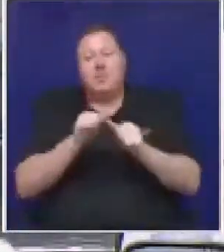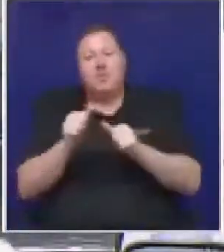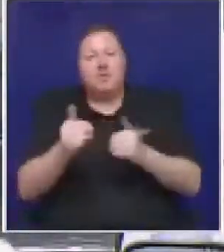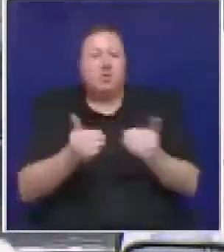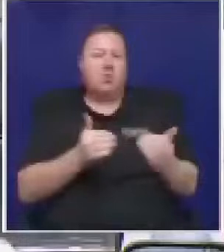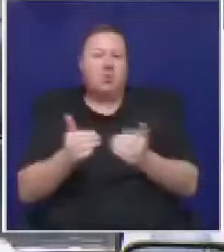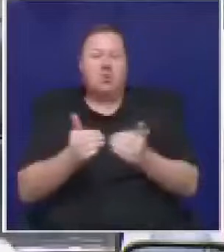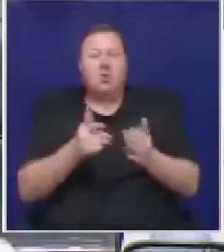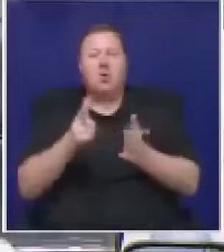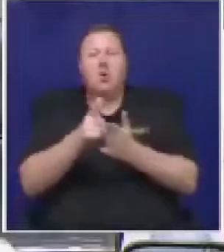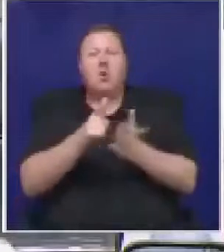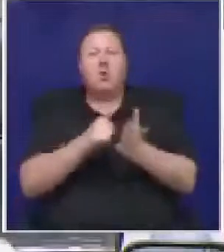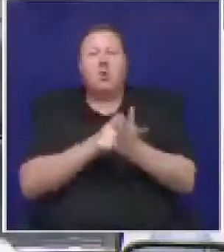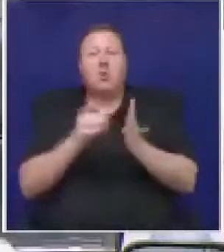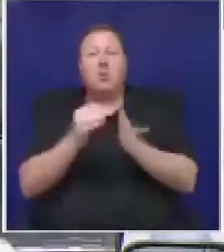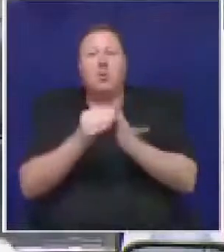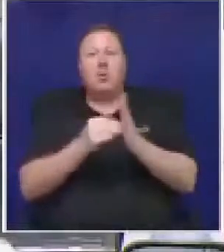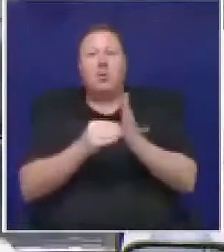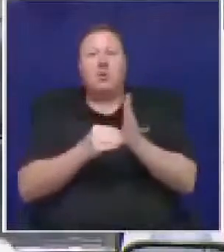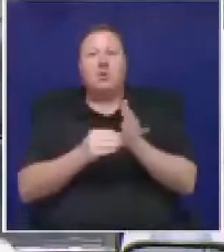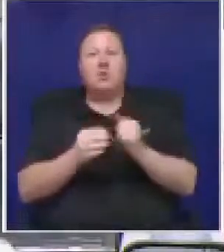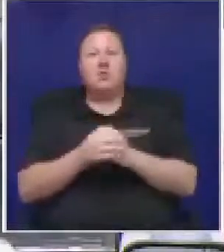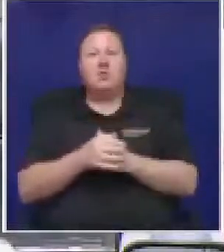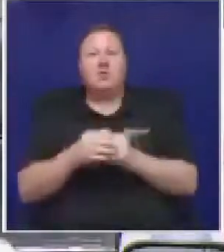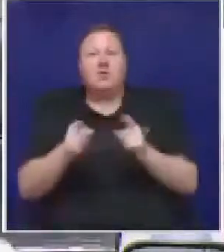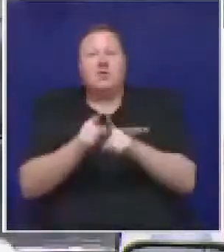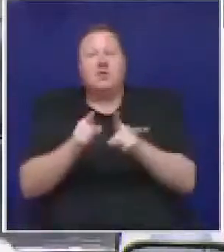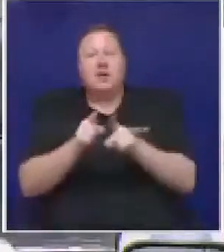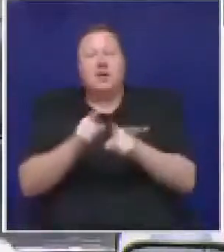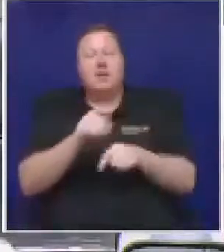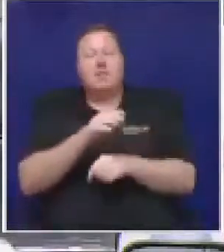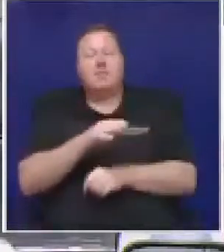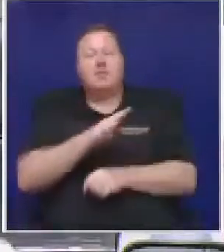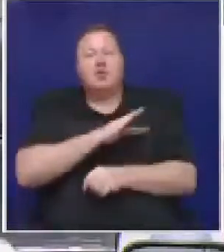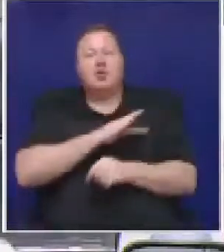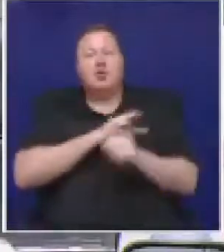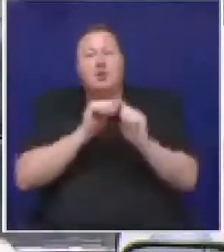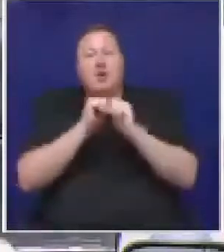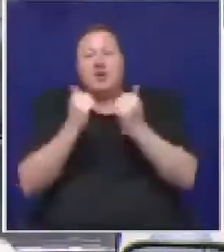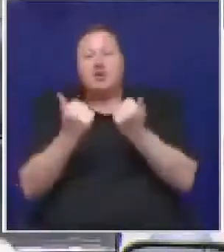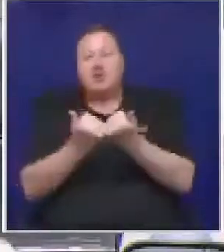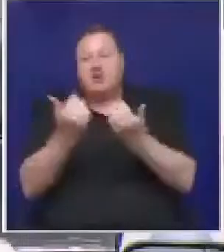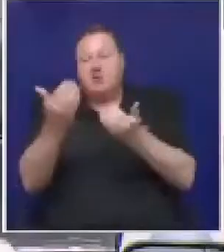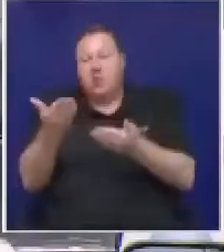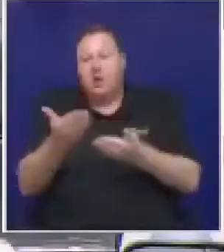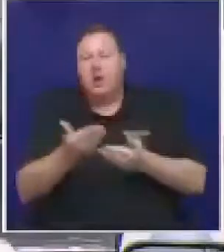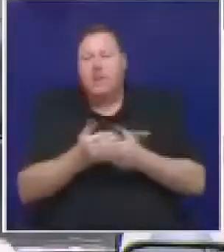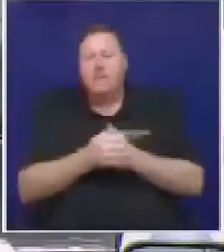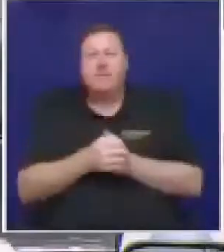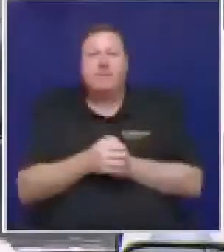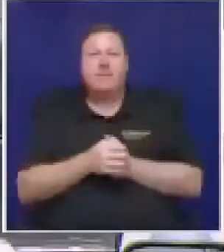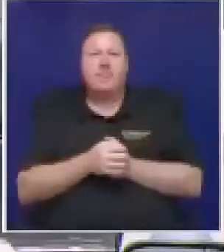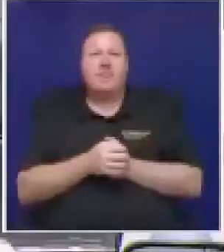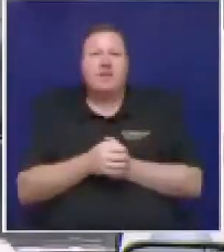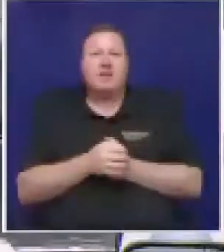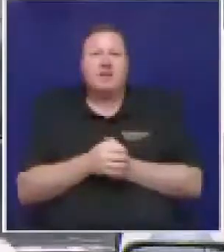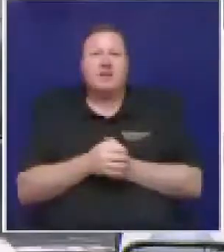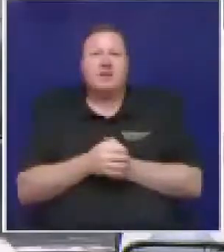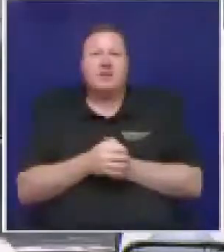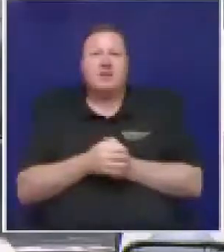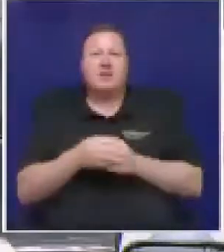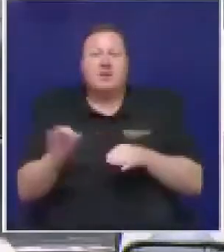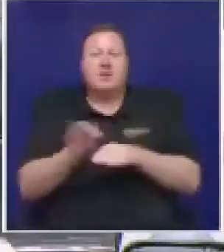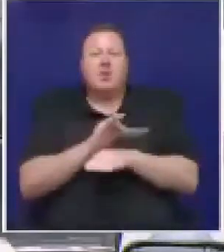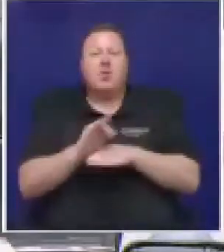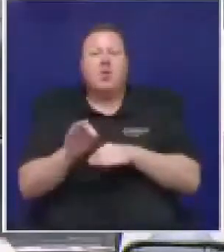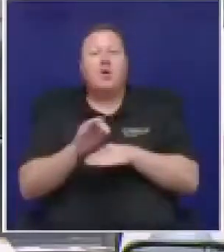among law enforcement and security agencies are welcomed, we can all agree that the scourge of organized